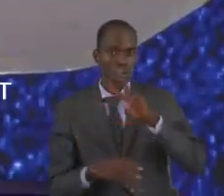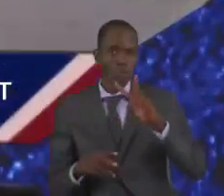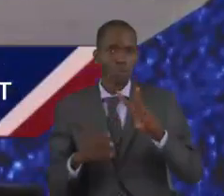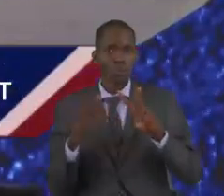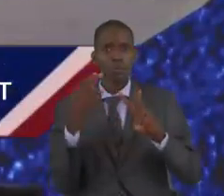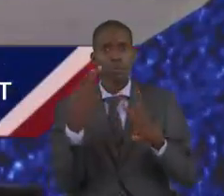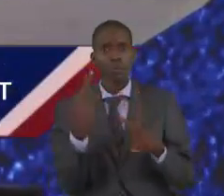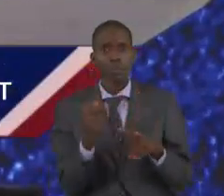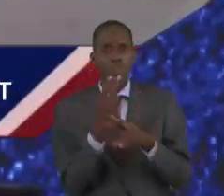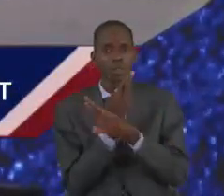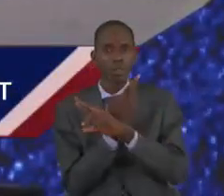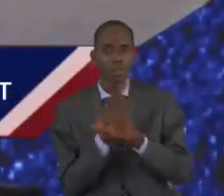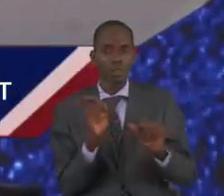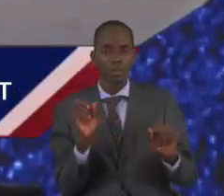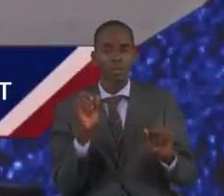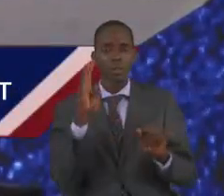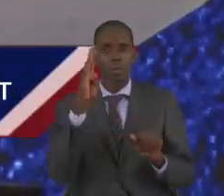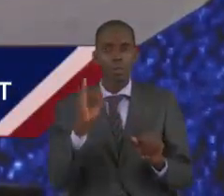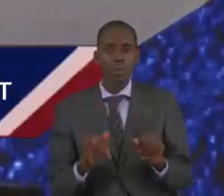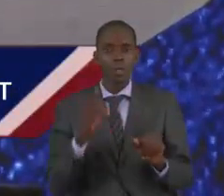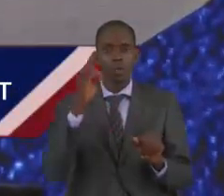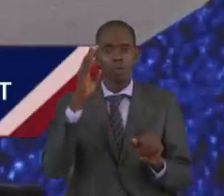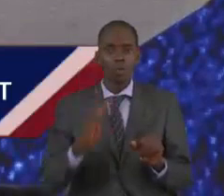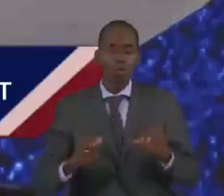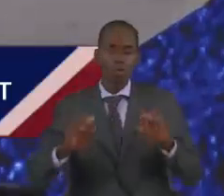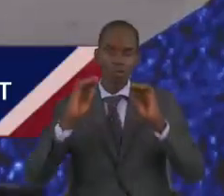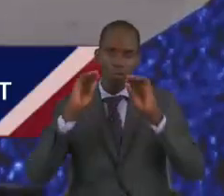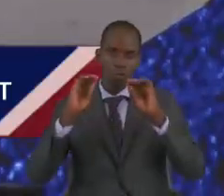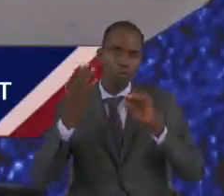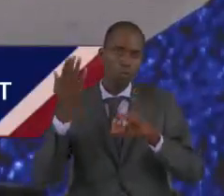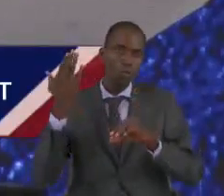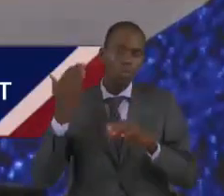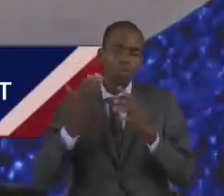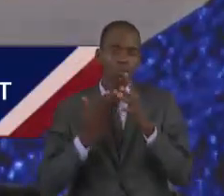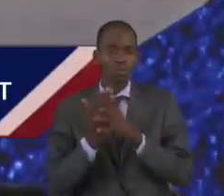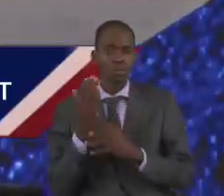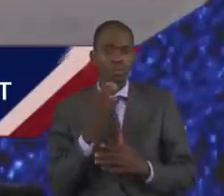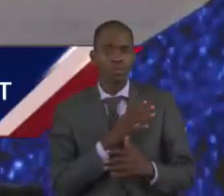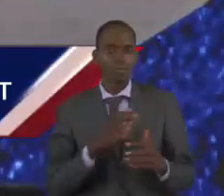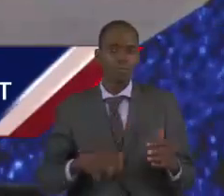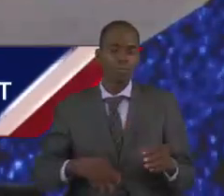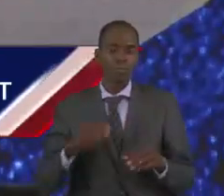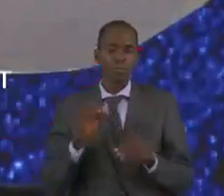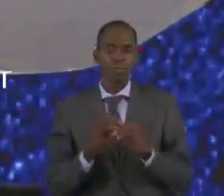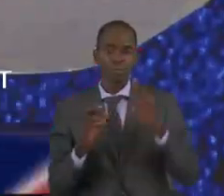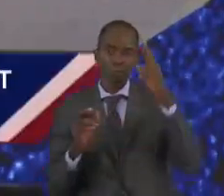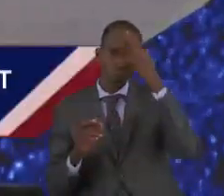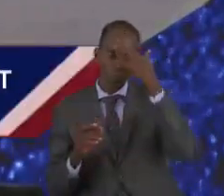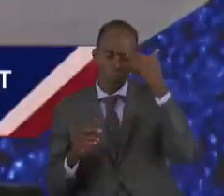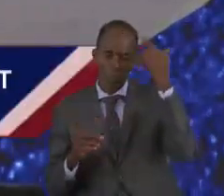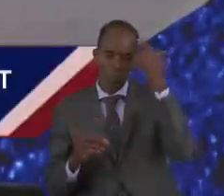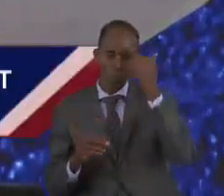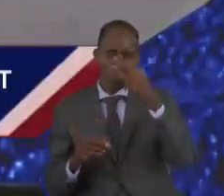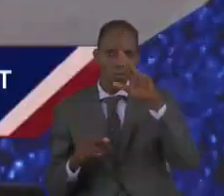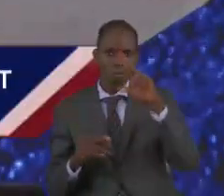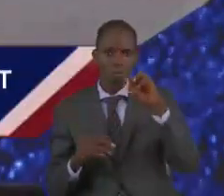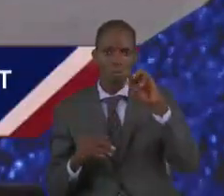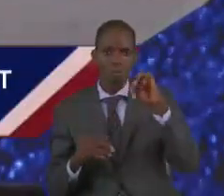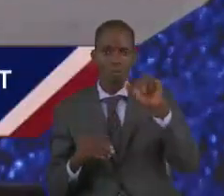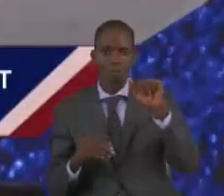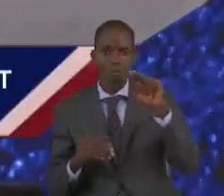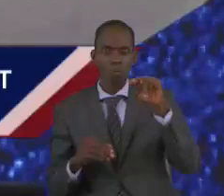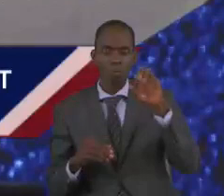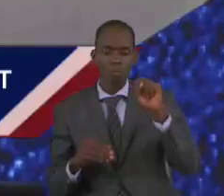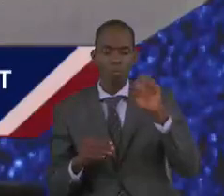by God taught through Christ. It tells us in Romans chapter 3, verse 24. Romans